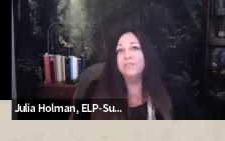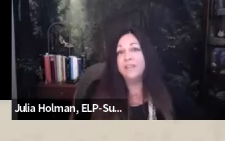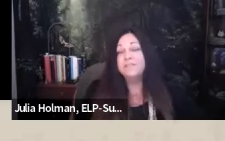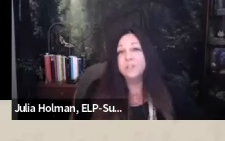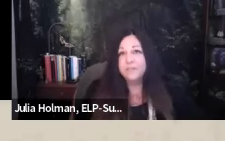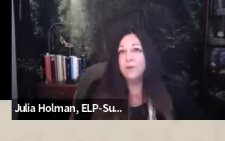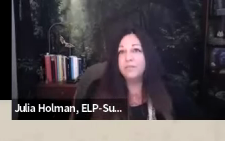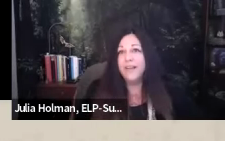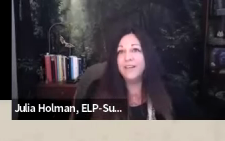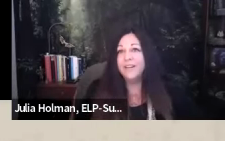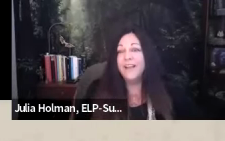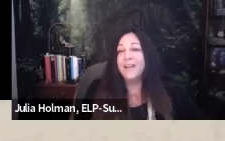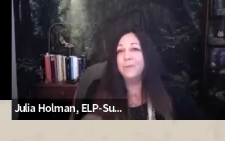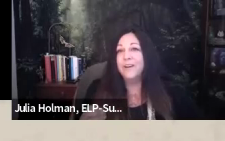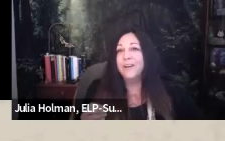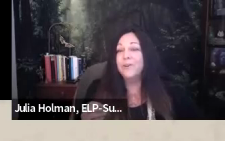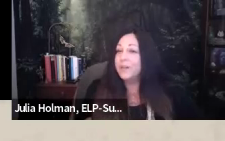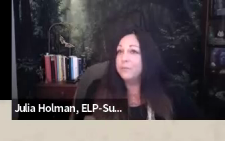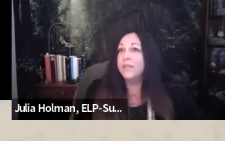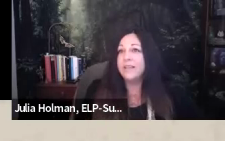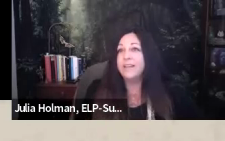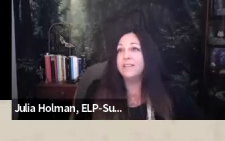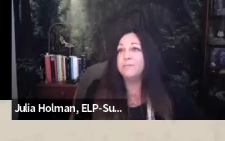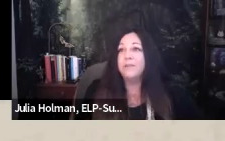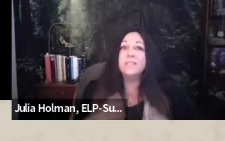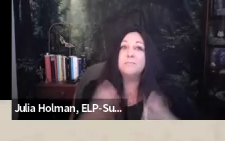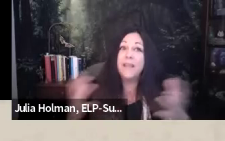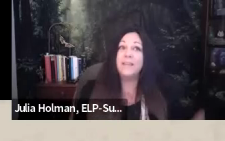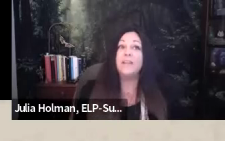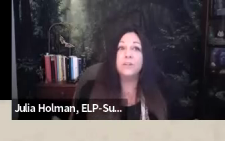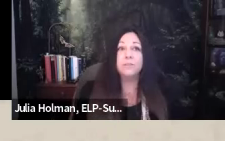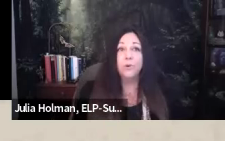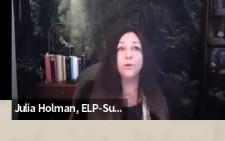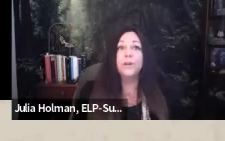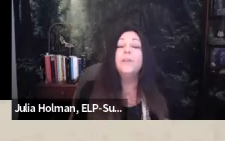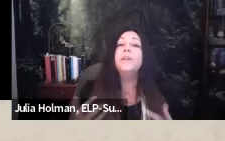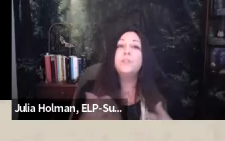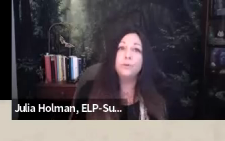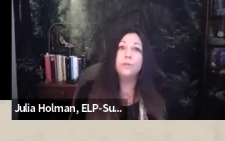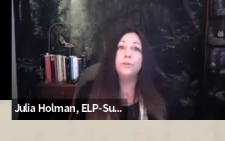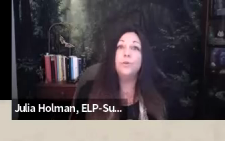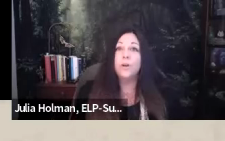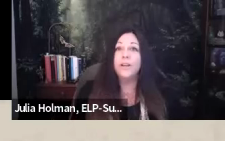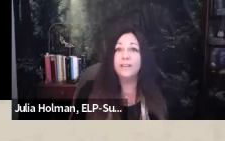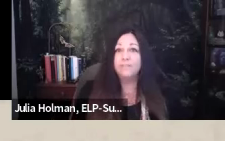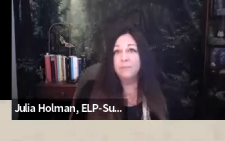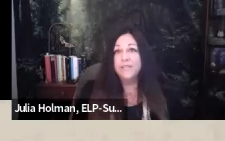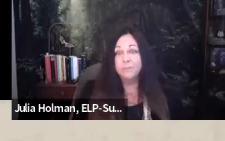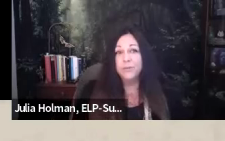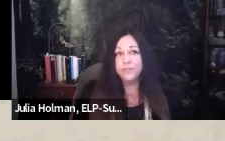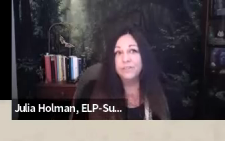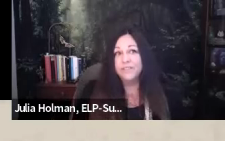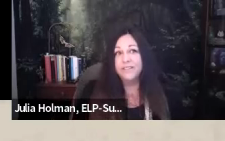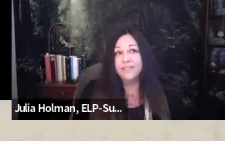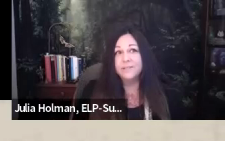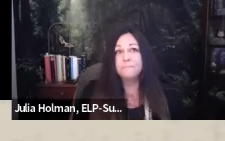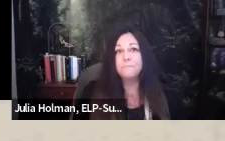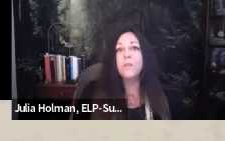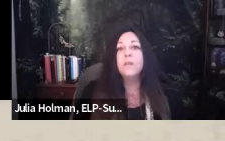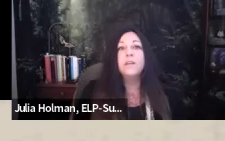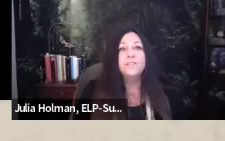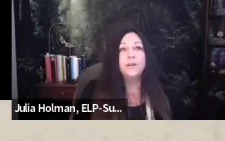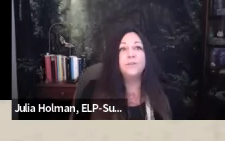non-medical end-of-life service provider, and we are incredibly excited to be expanding our support to include coordinated family support